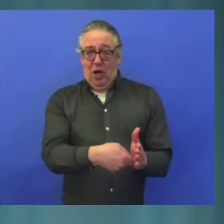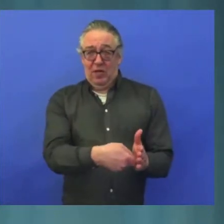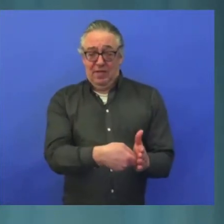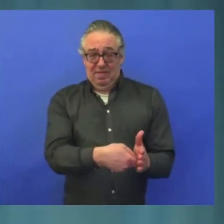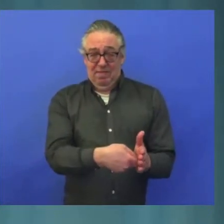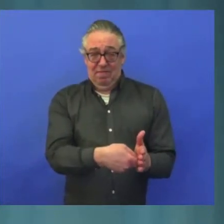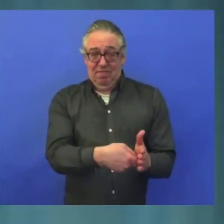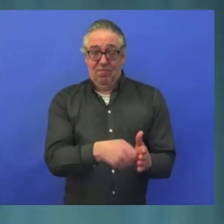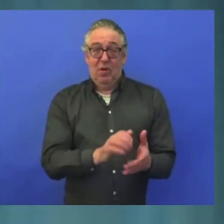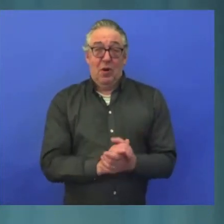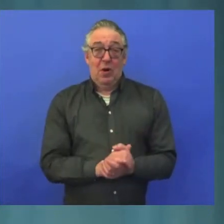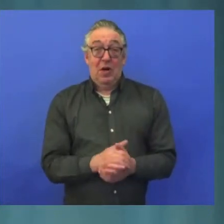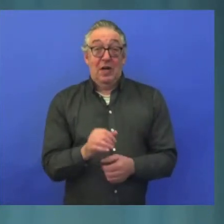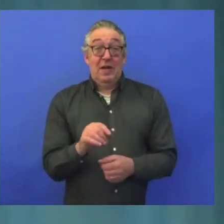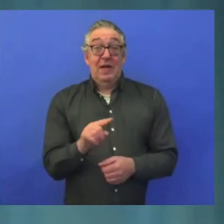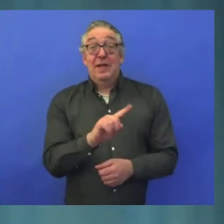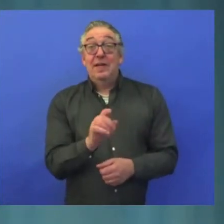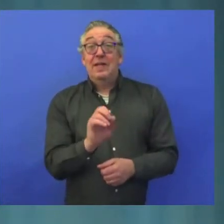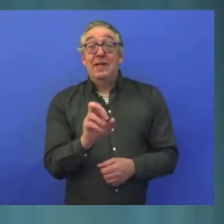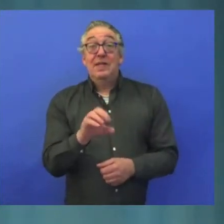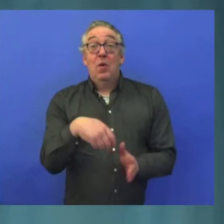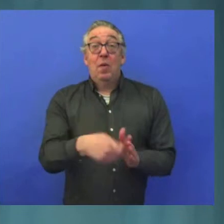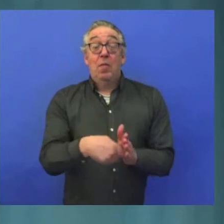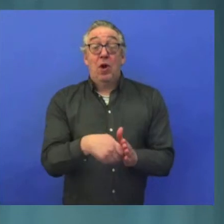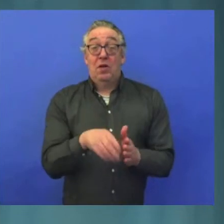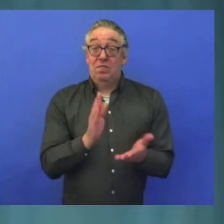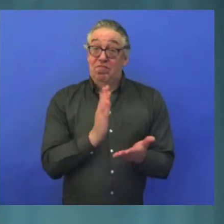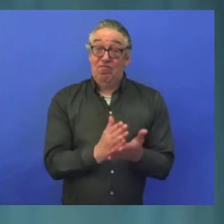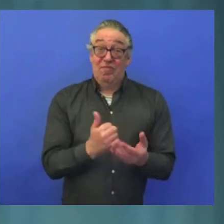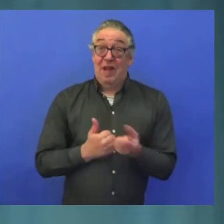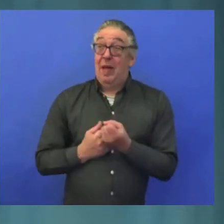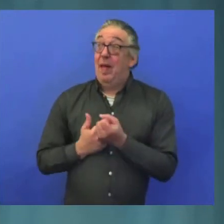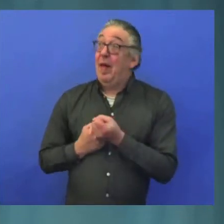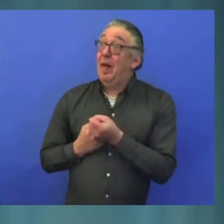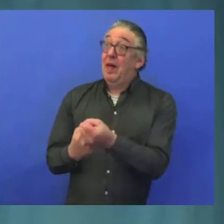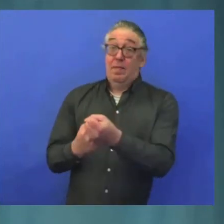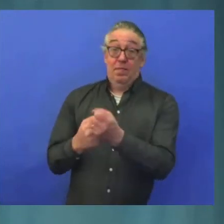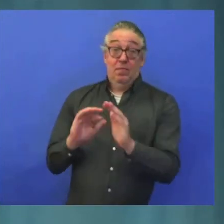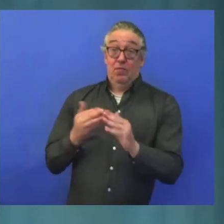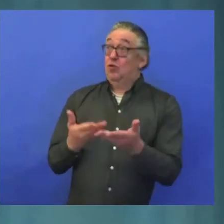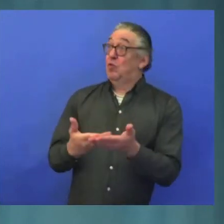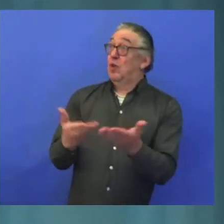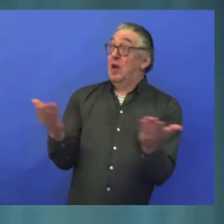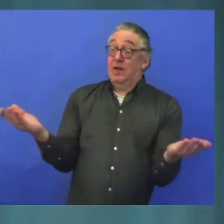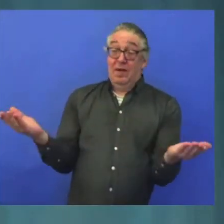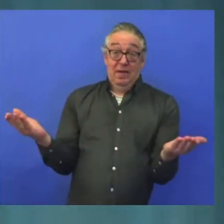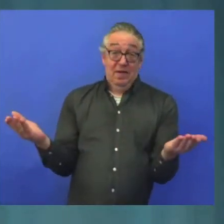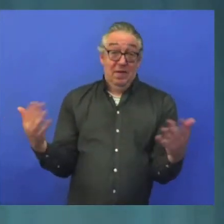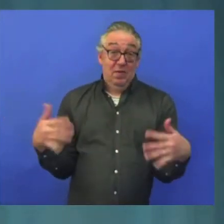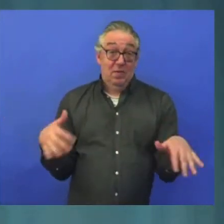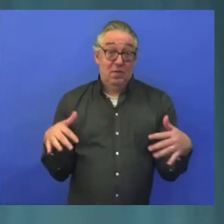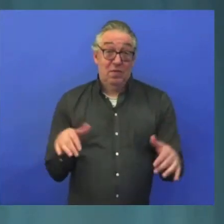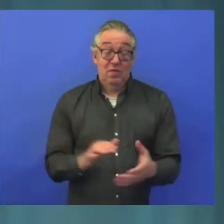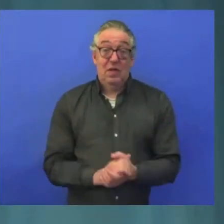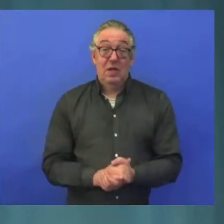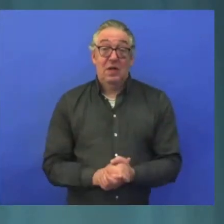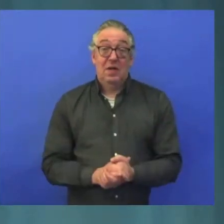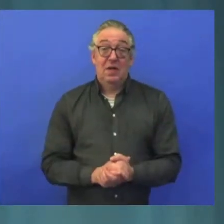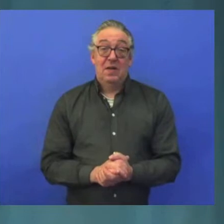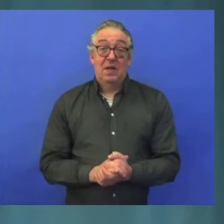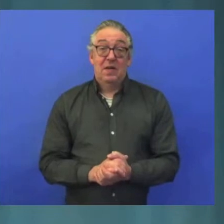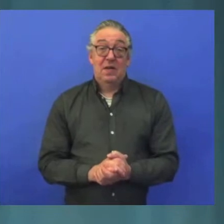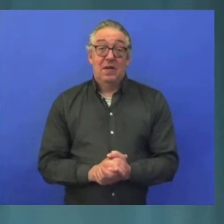the whole society. So, ladies and gentlemen, you cannot expect things in your